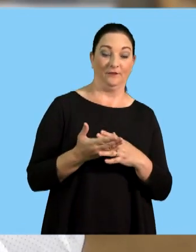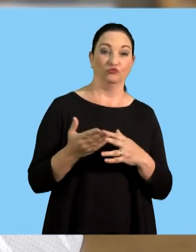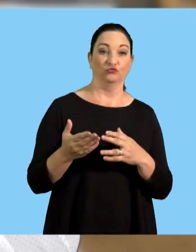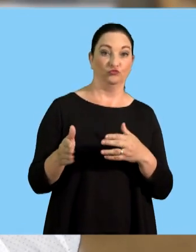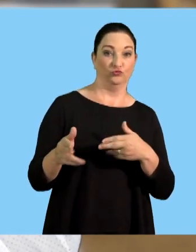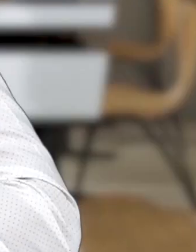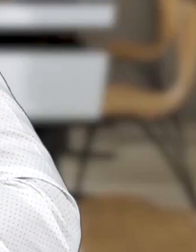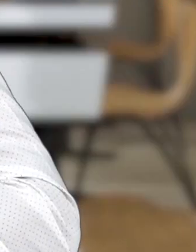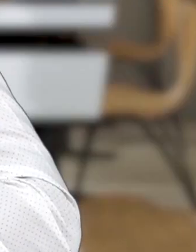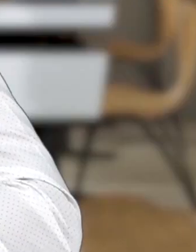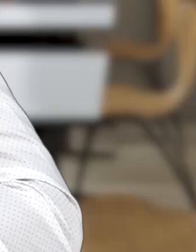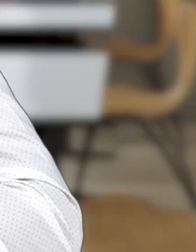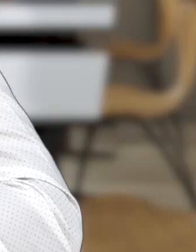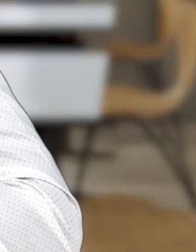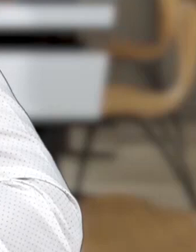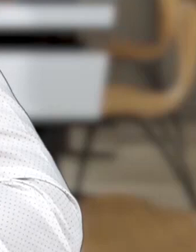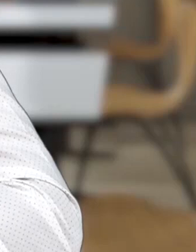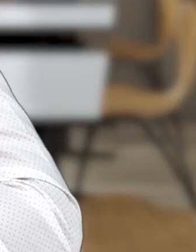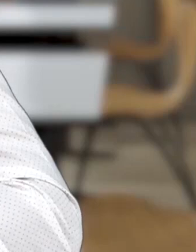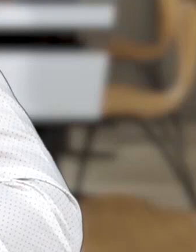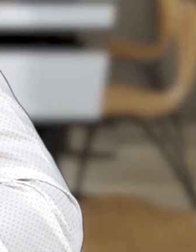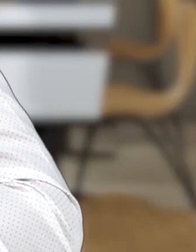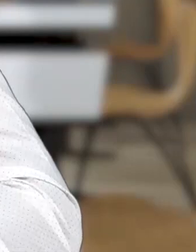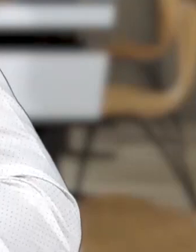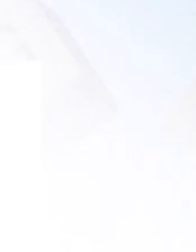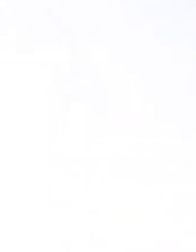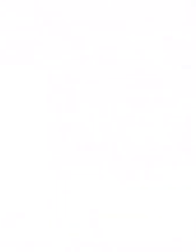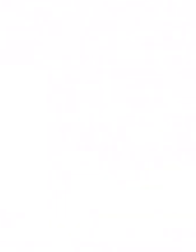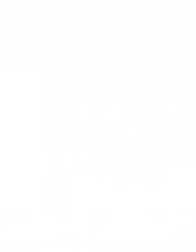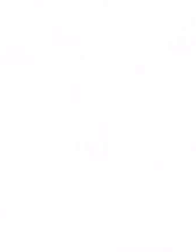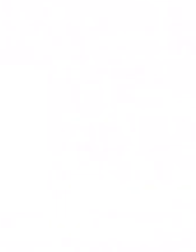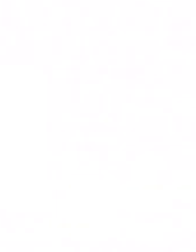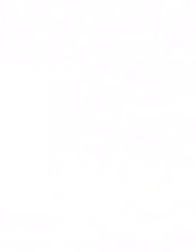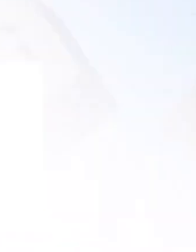short break. After the break, we'll continue with more probability. See you now.